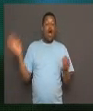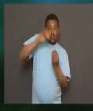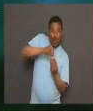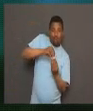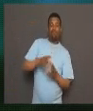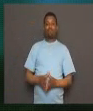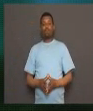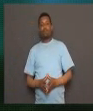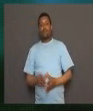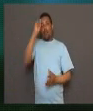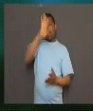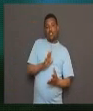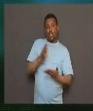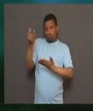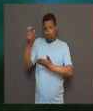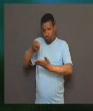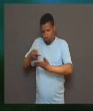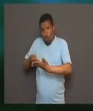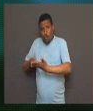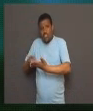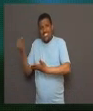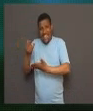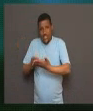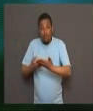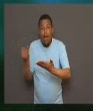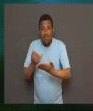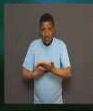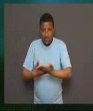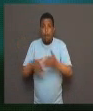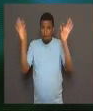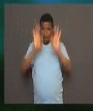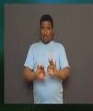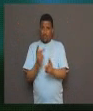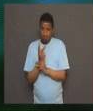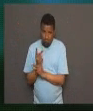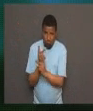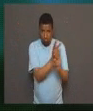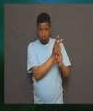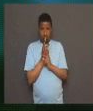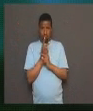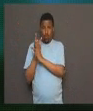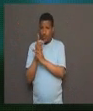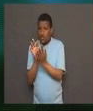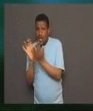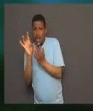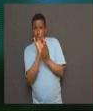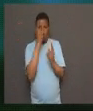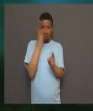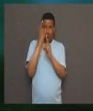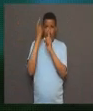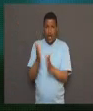Also, the person drawing the sketch map must be careful to select the